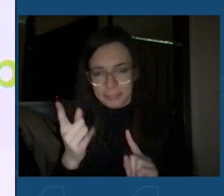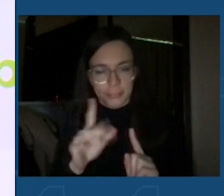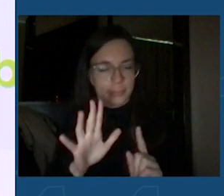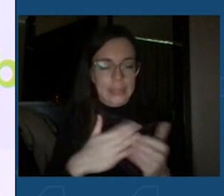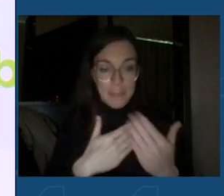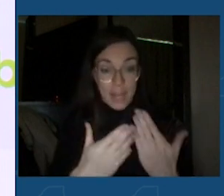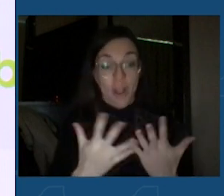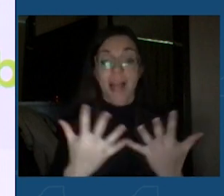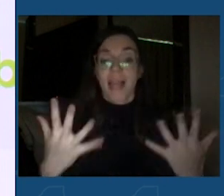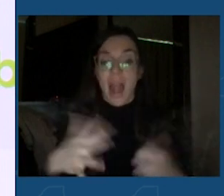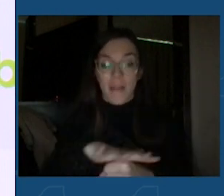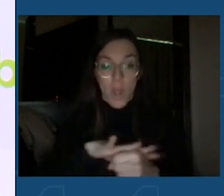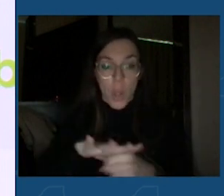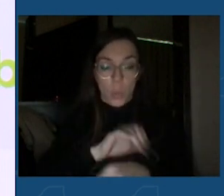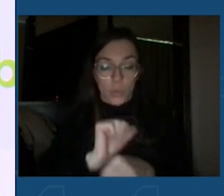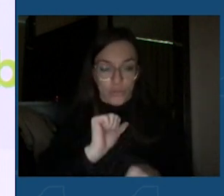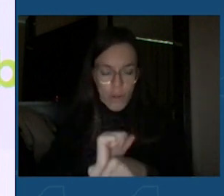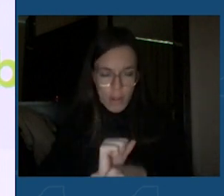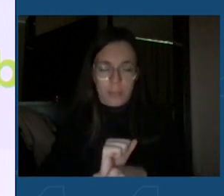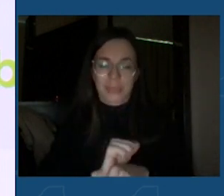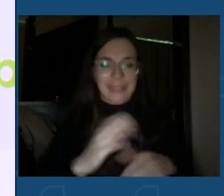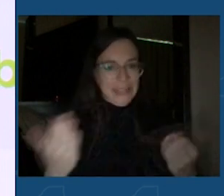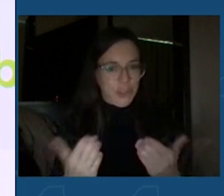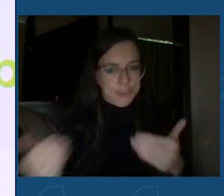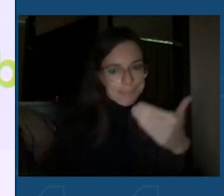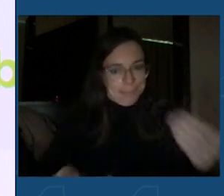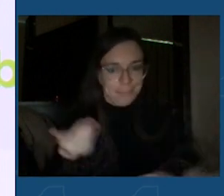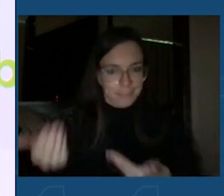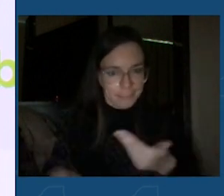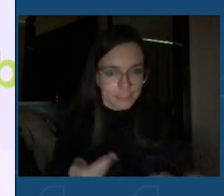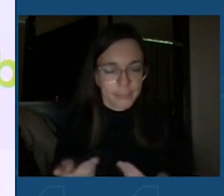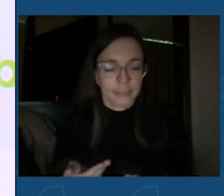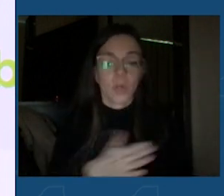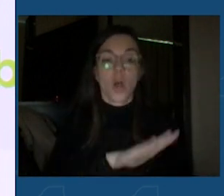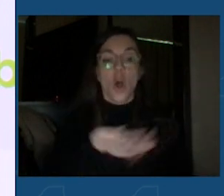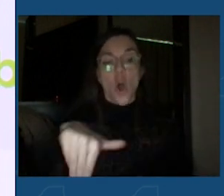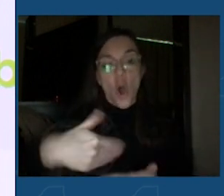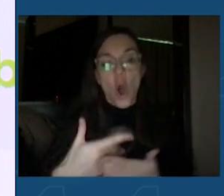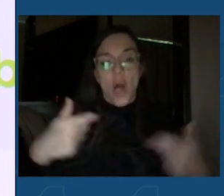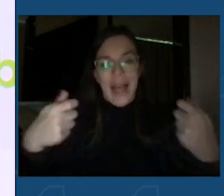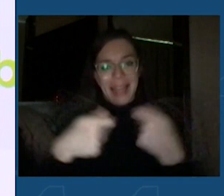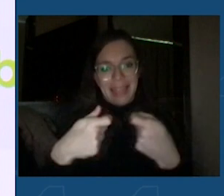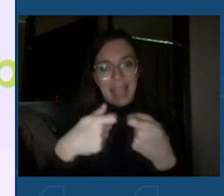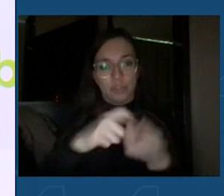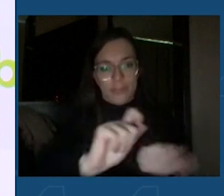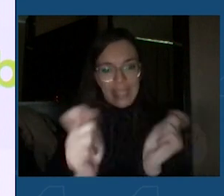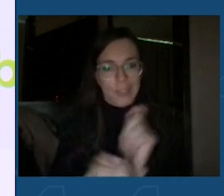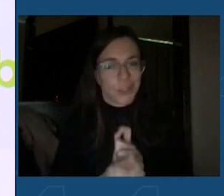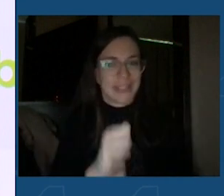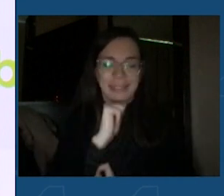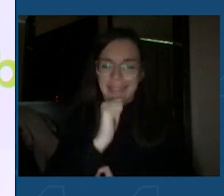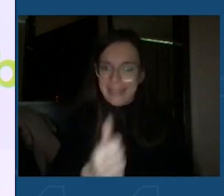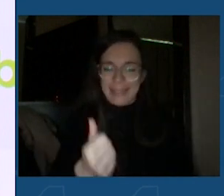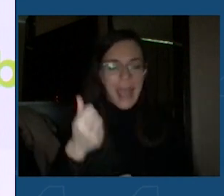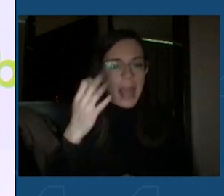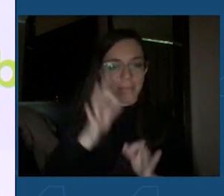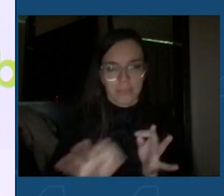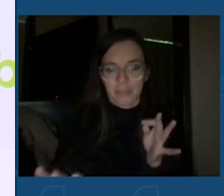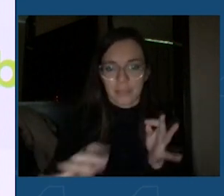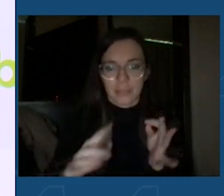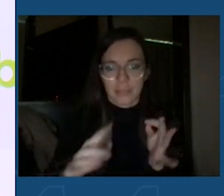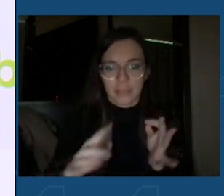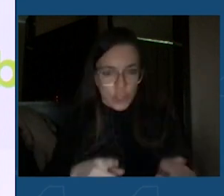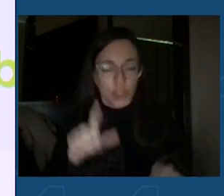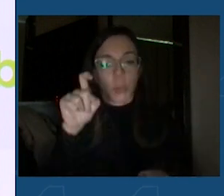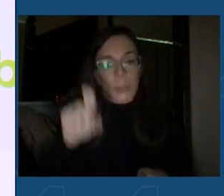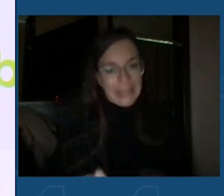which cannot be offshored. All electrification is not the answer. We must consume less